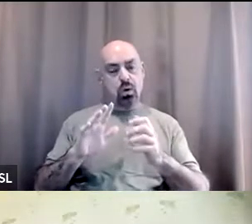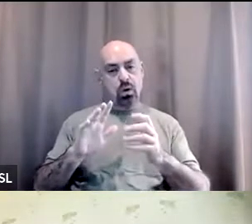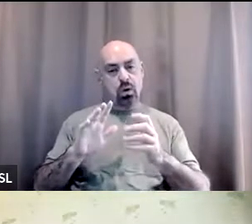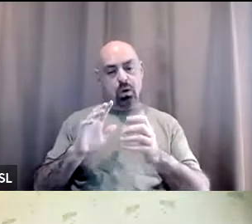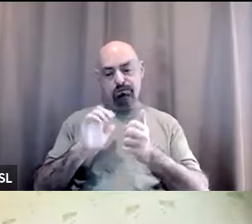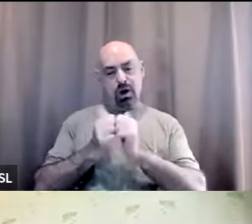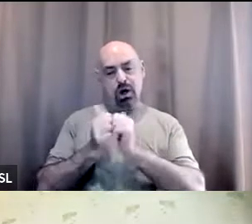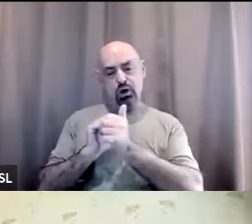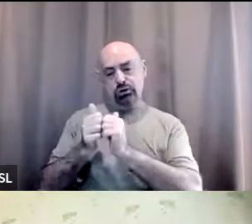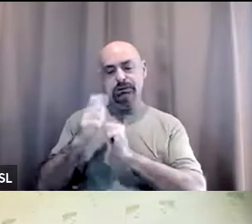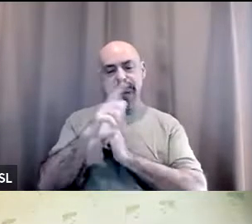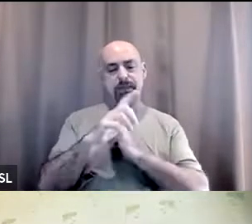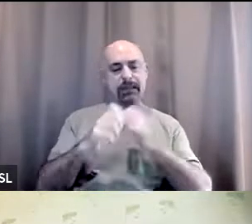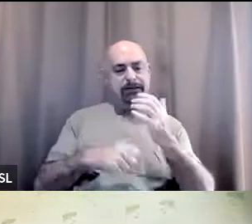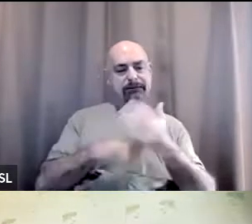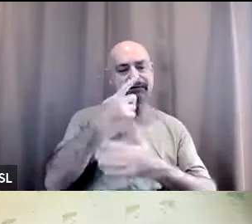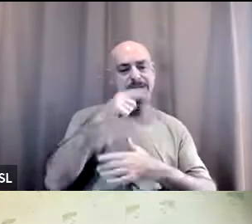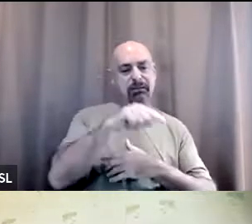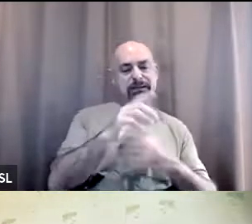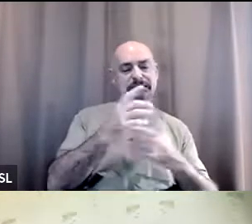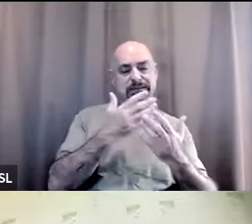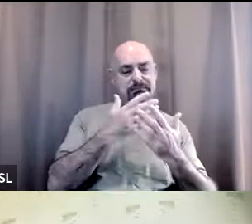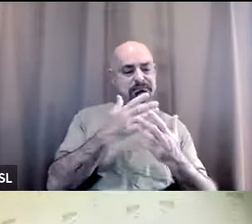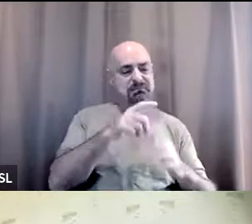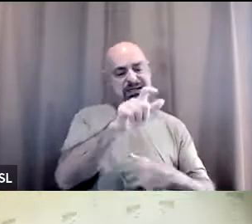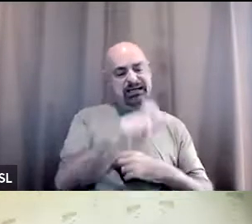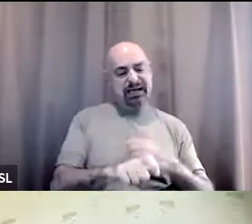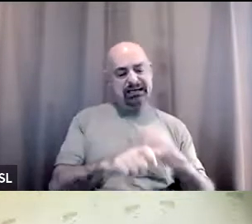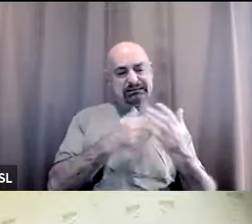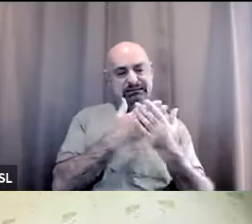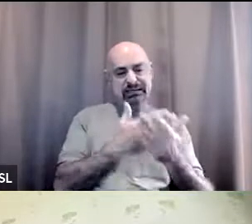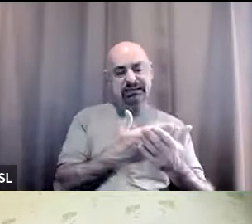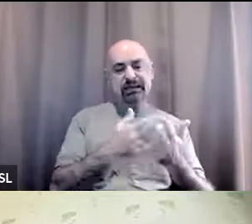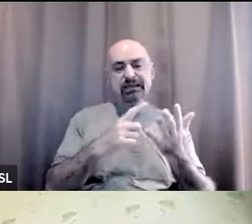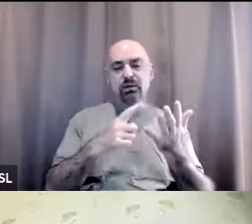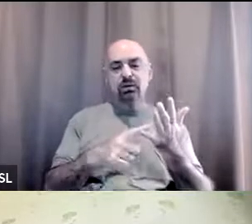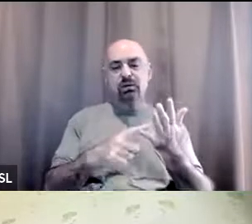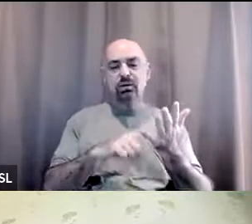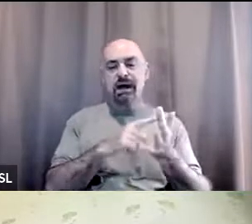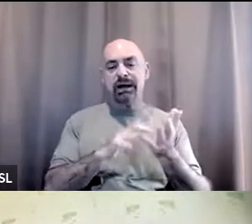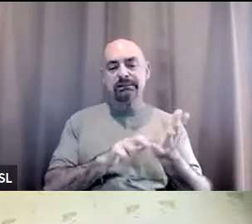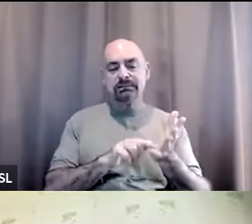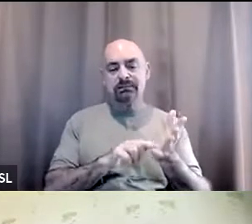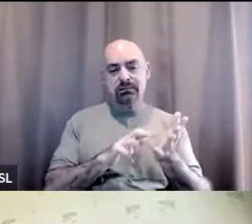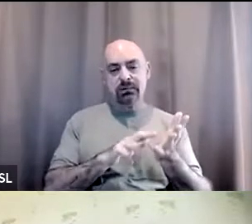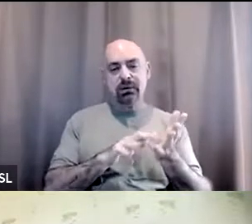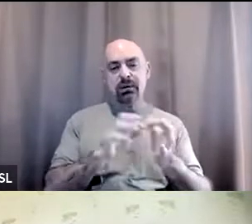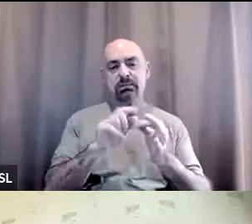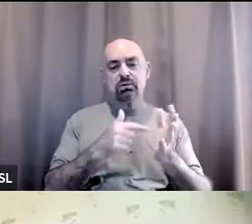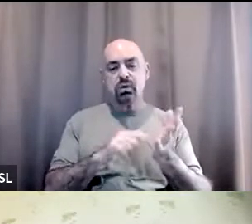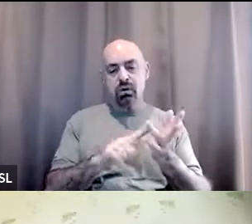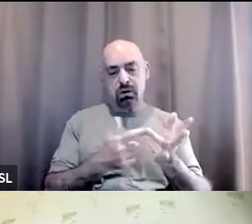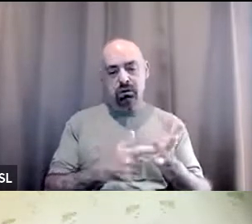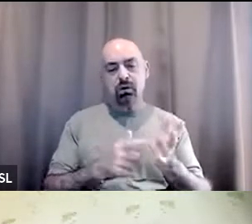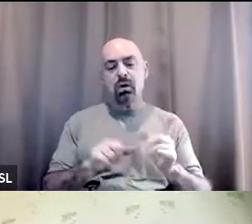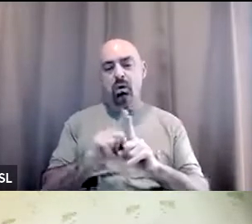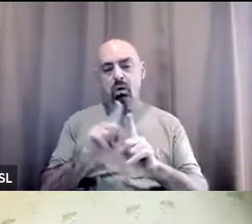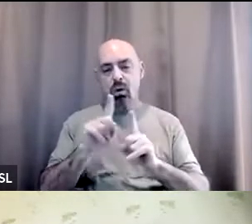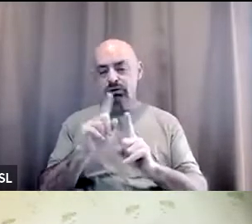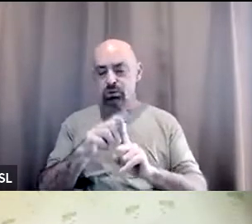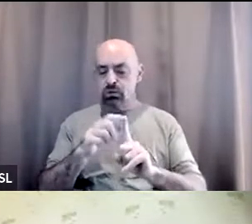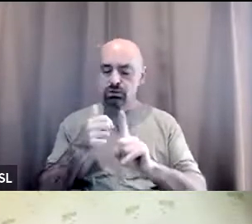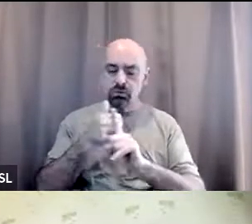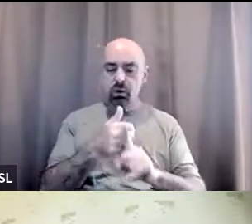study on accessibility and inclusion in Ulaanbaatar, as well as supporting the ADB's Green Affordable